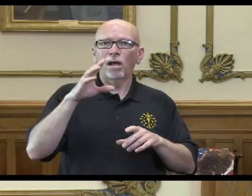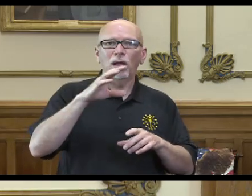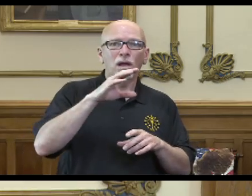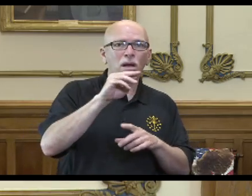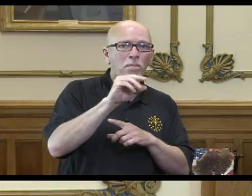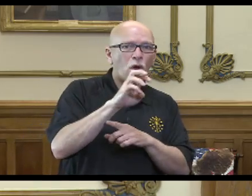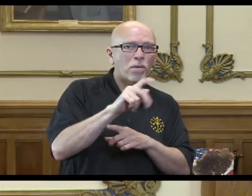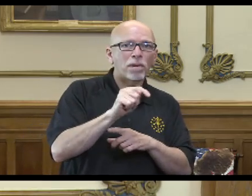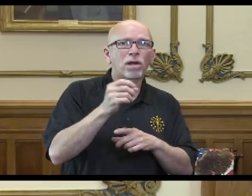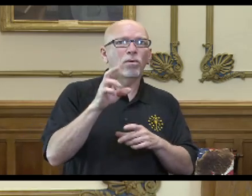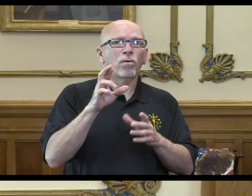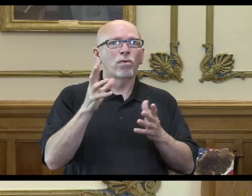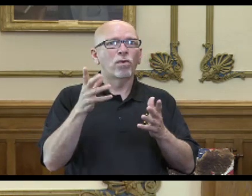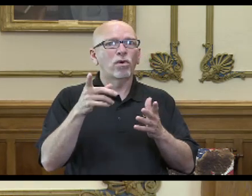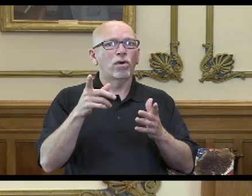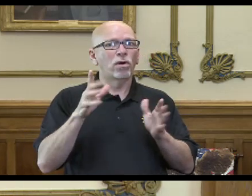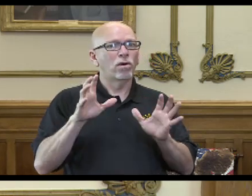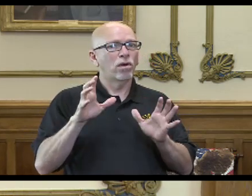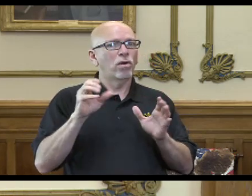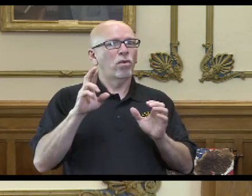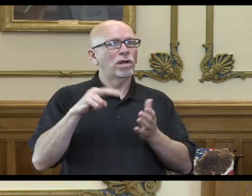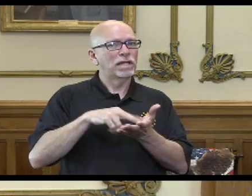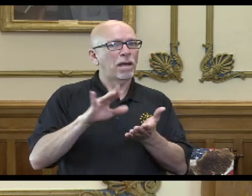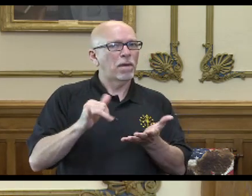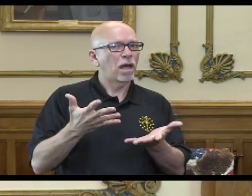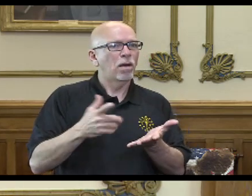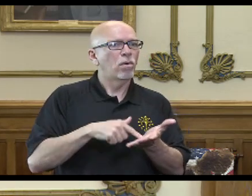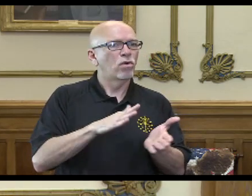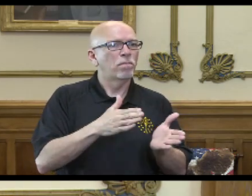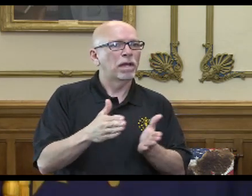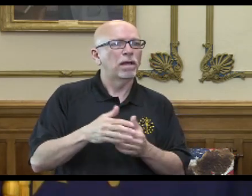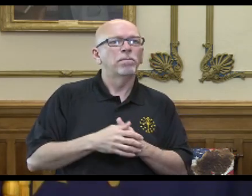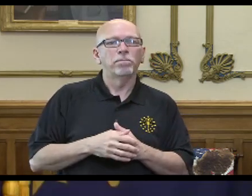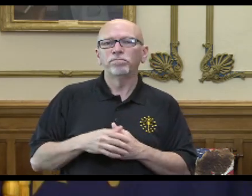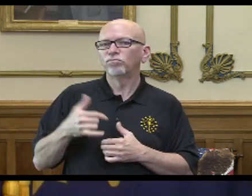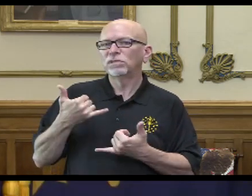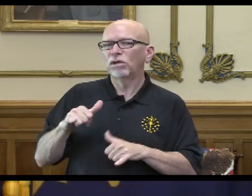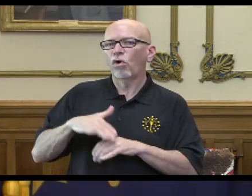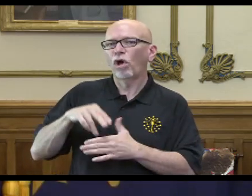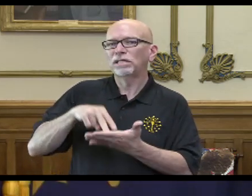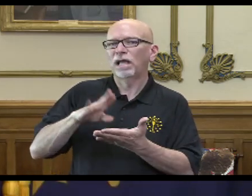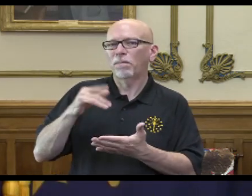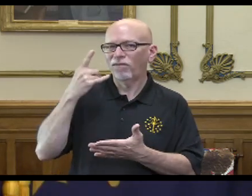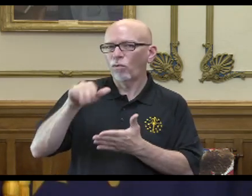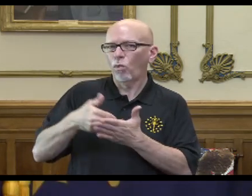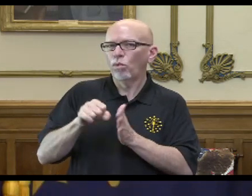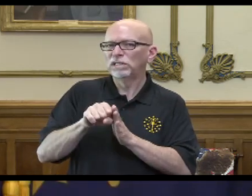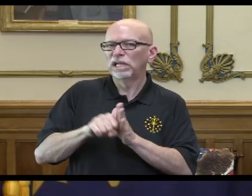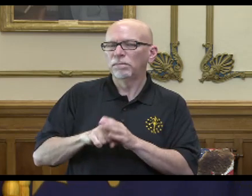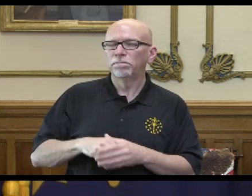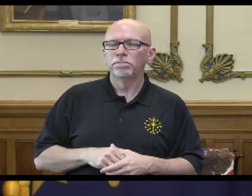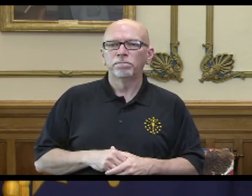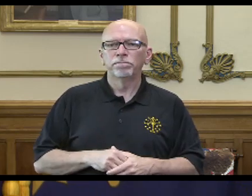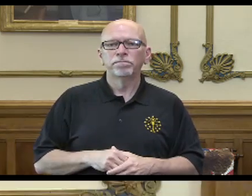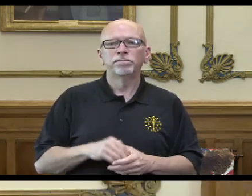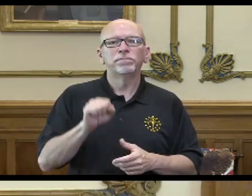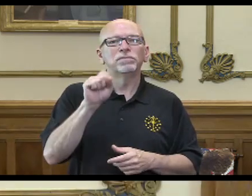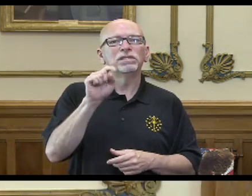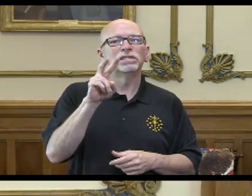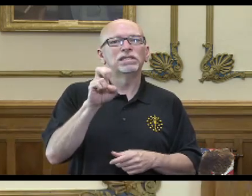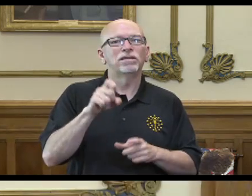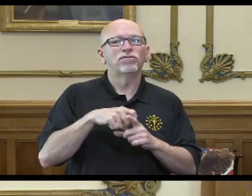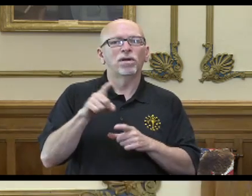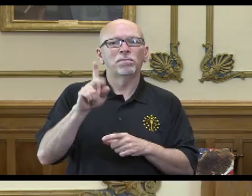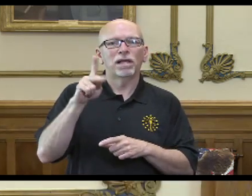they stood down, or are they just on standby? We are on standby statewide. Steve with